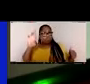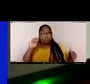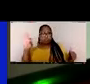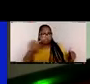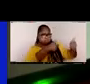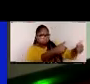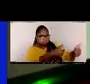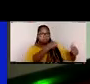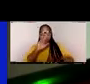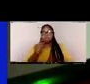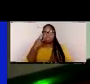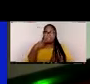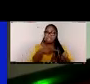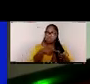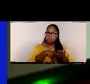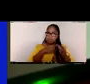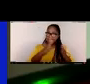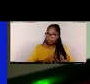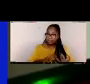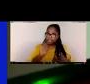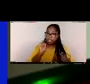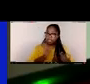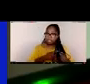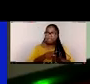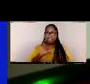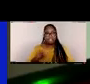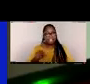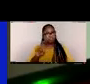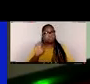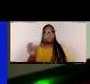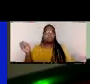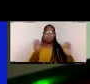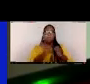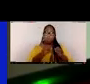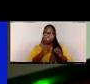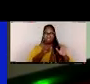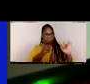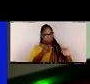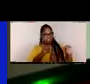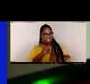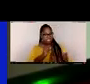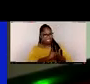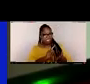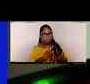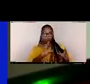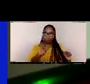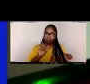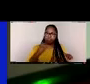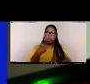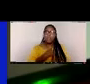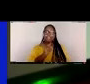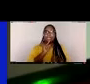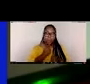affordable housing factor really, we think, should be a much larger percentage of it. And we also very seriously